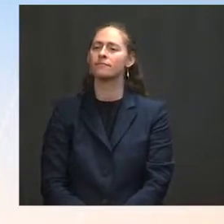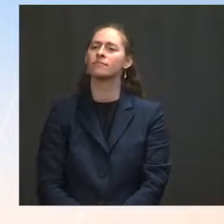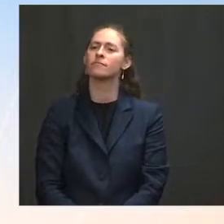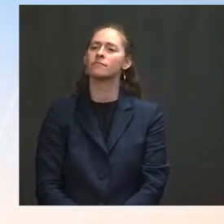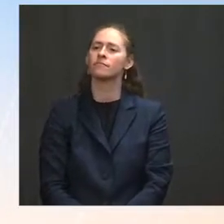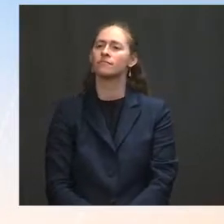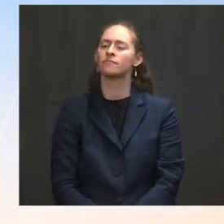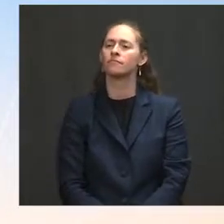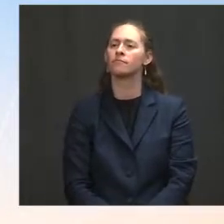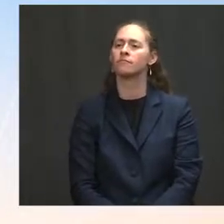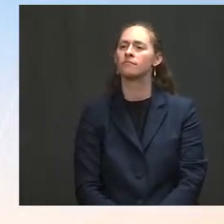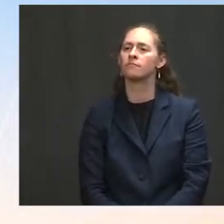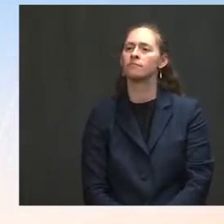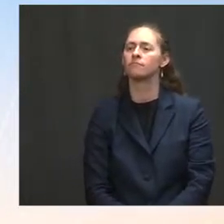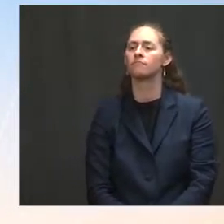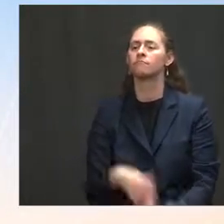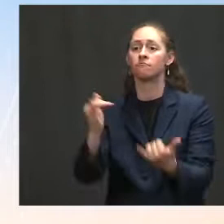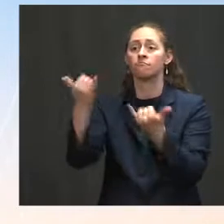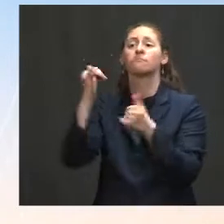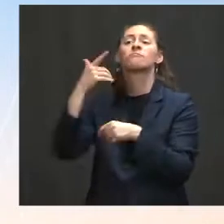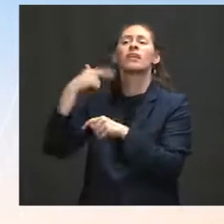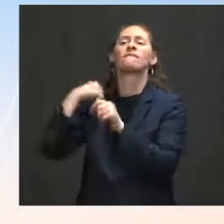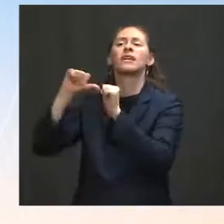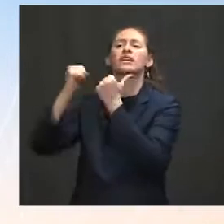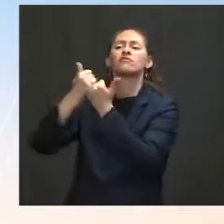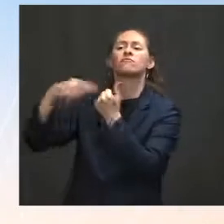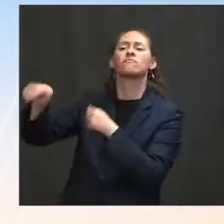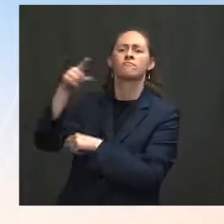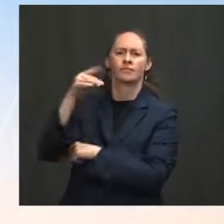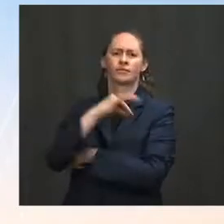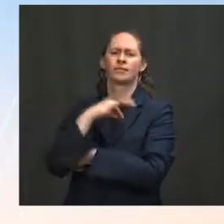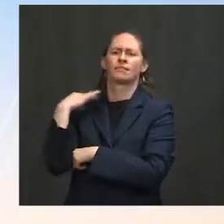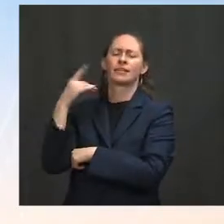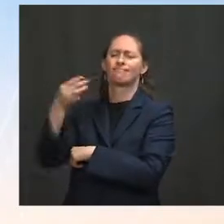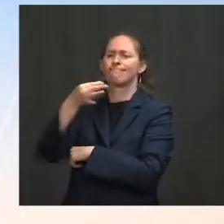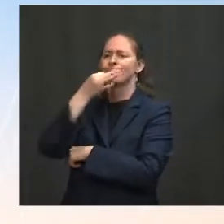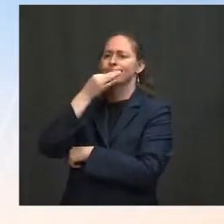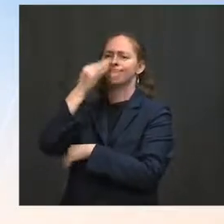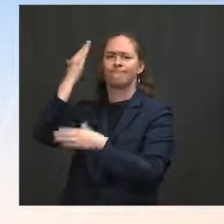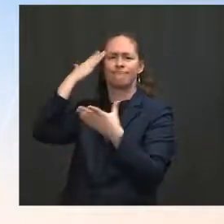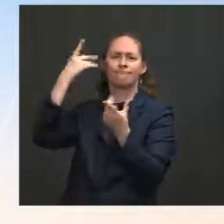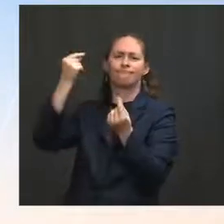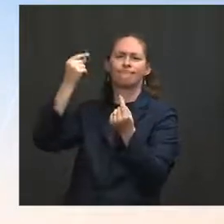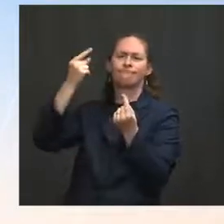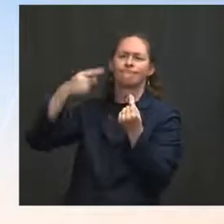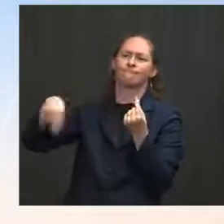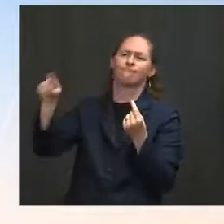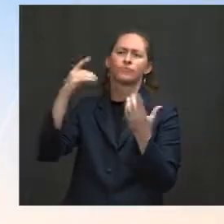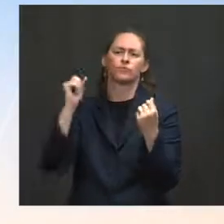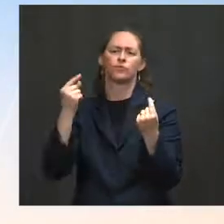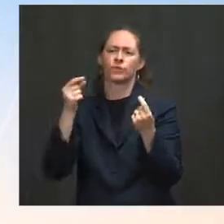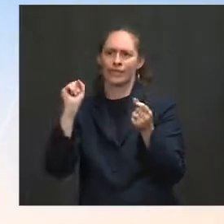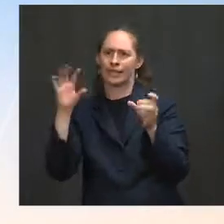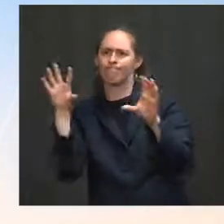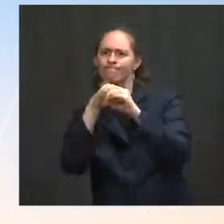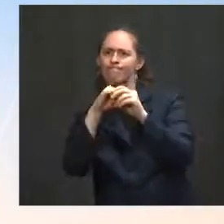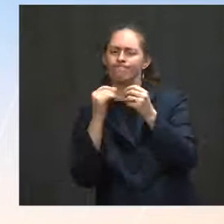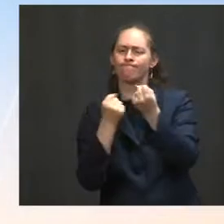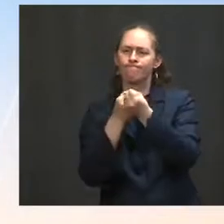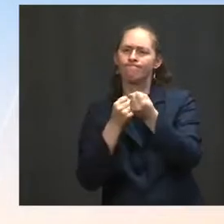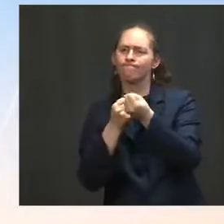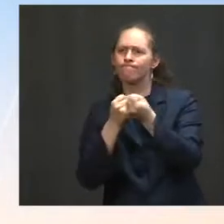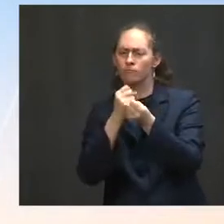that is also staffed by talented men and women from the career service, and they can help make sure we are continuing to function